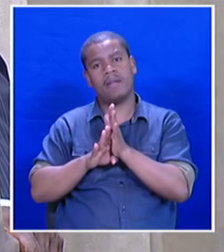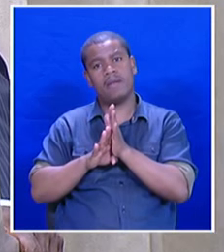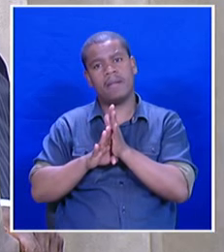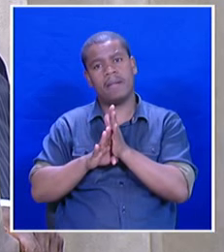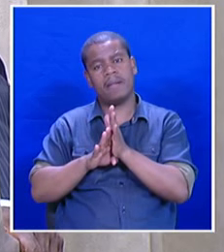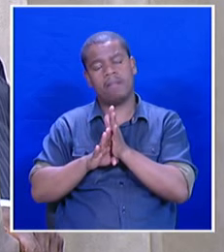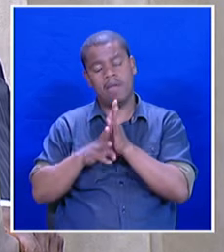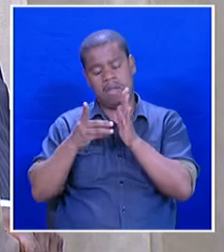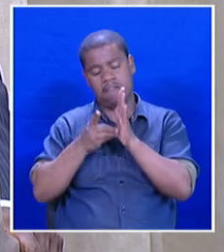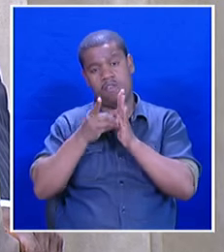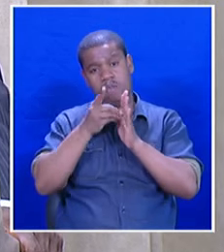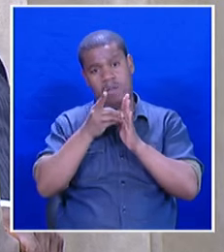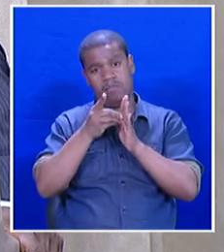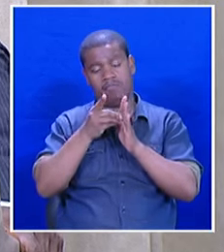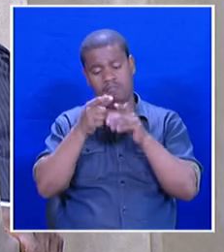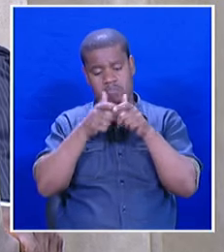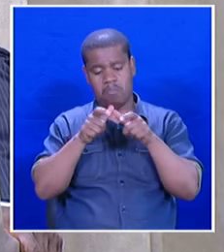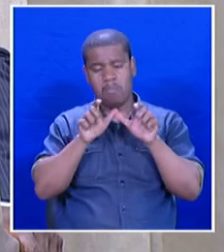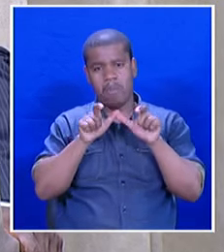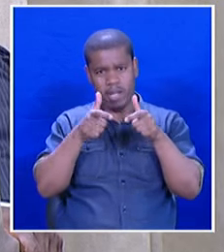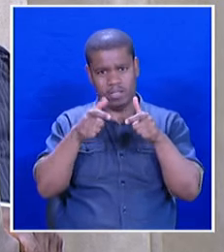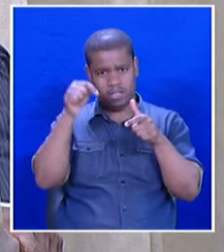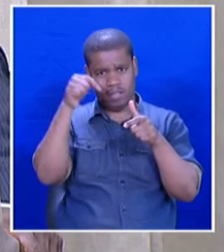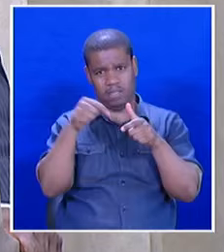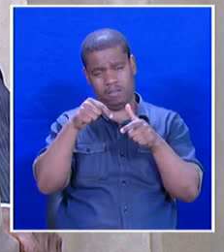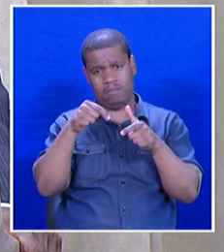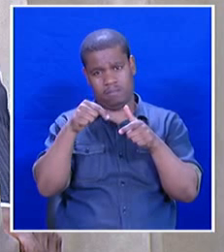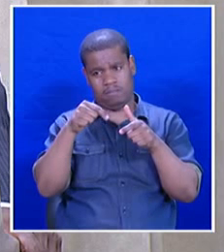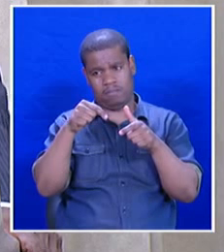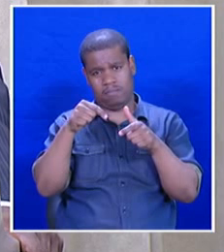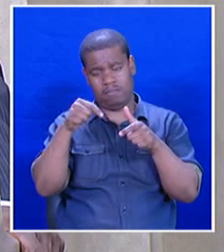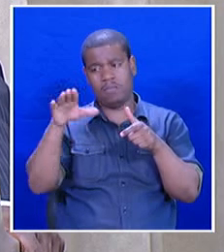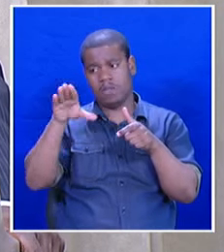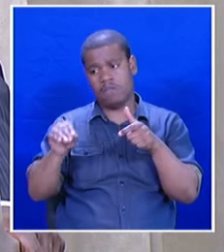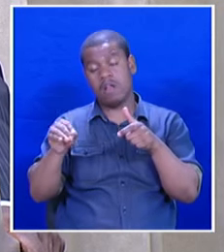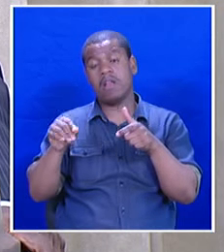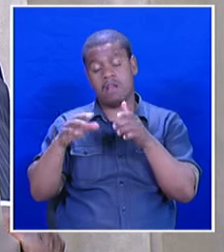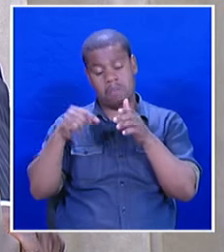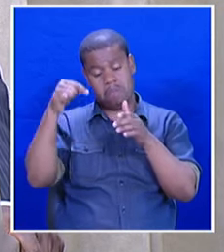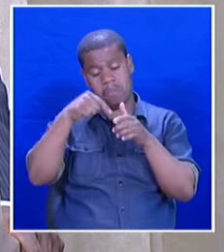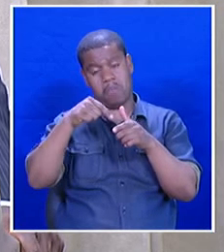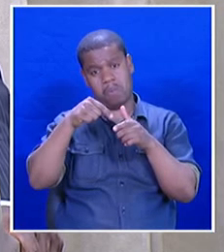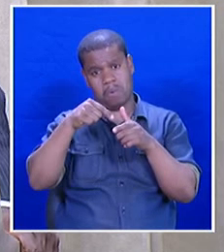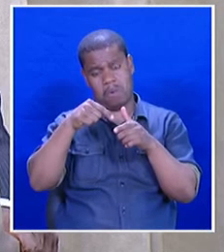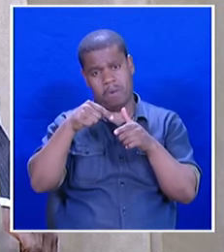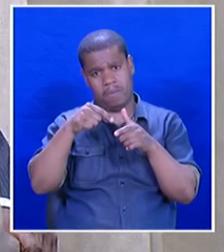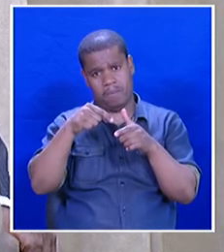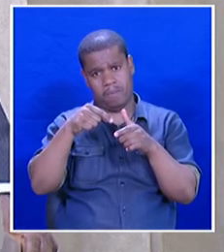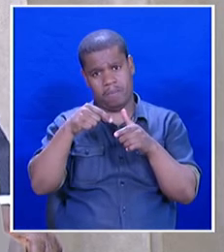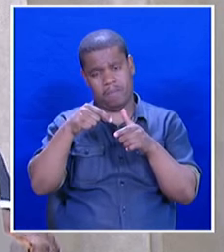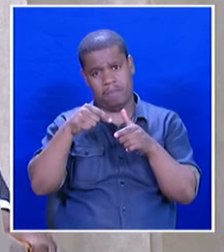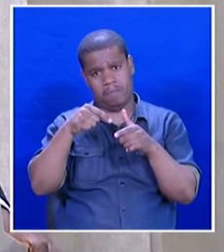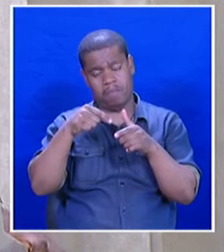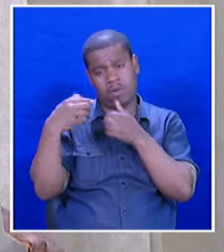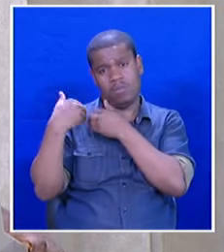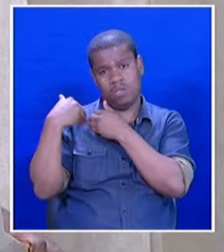The key aspects of the South African Development Agency would be to replace the Africa